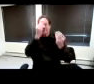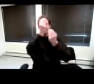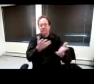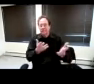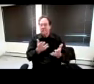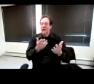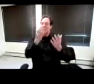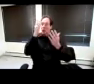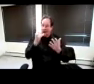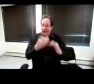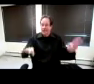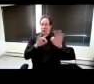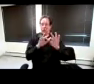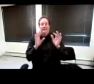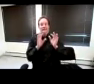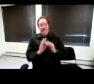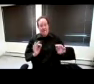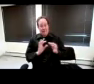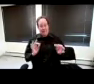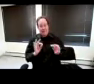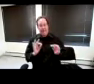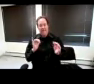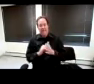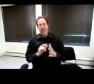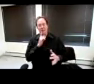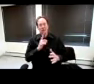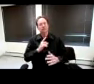important. We've really gotten everyone on board. So, that's been gratifying.